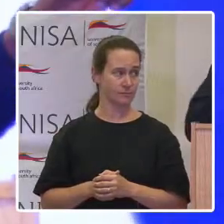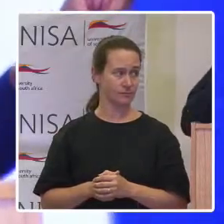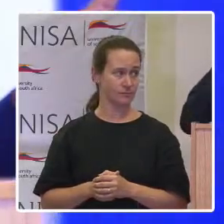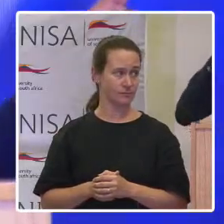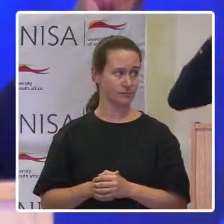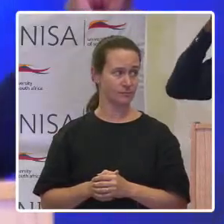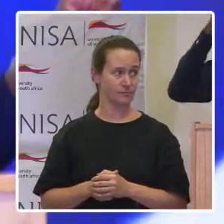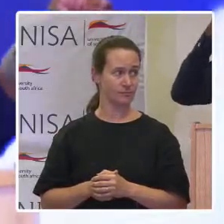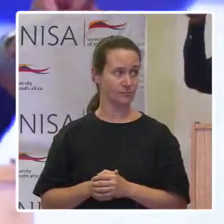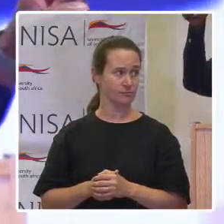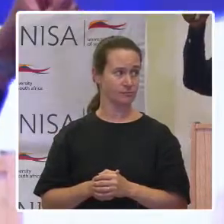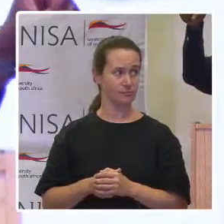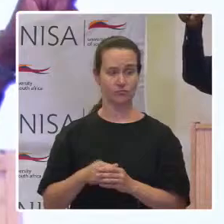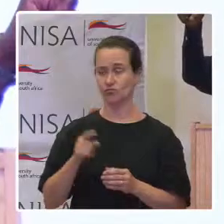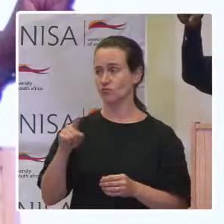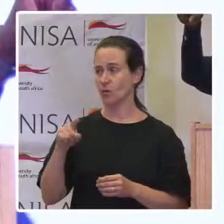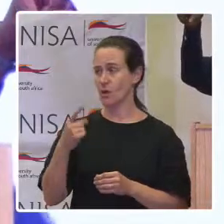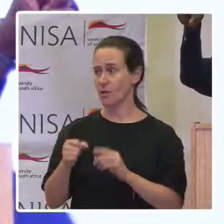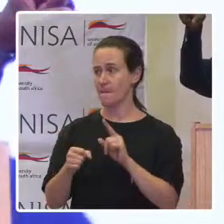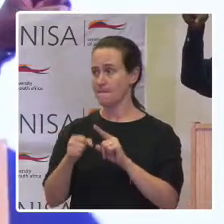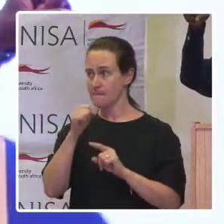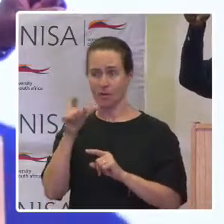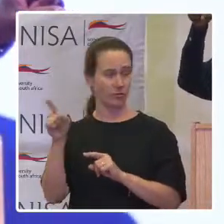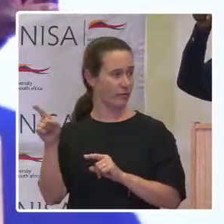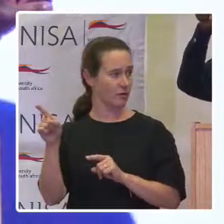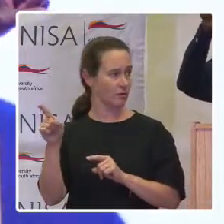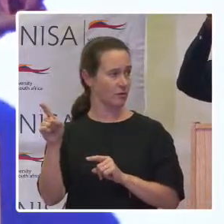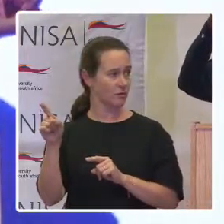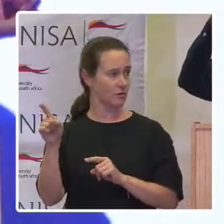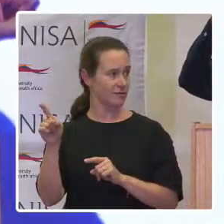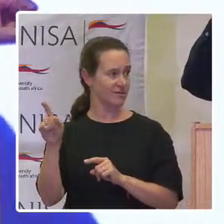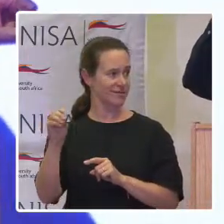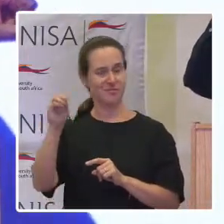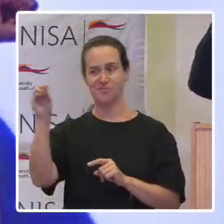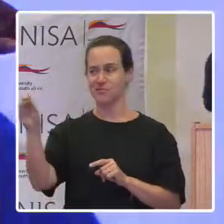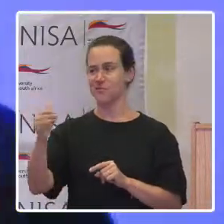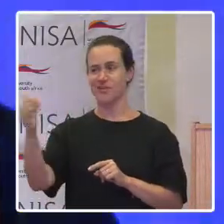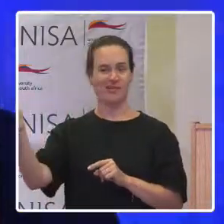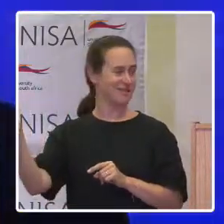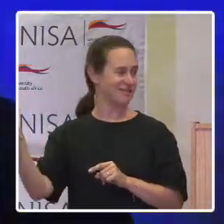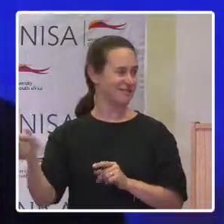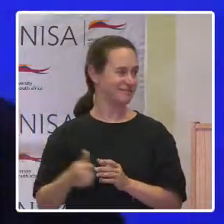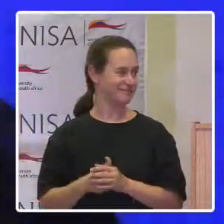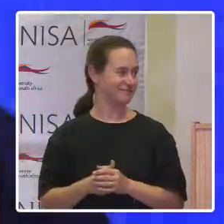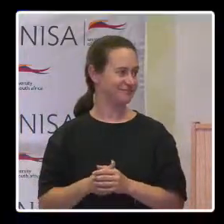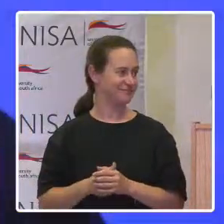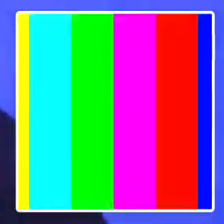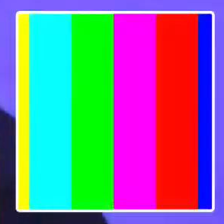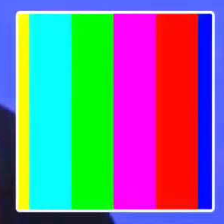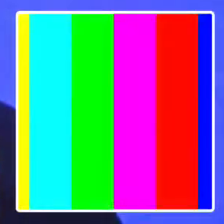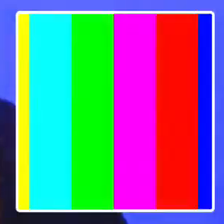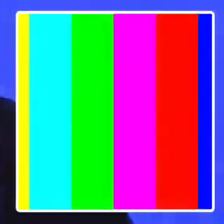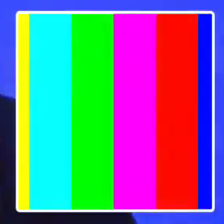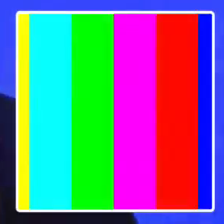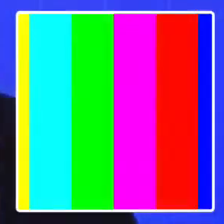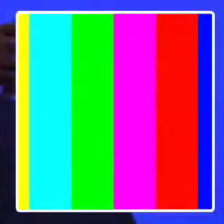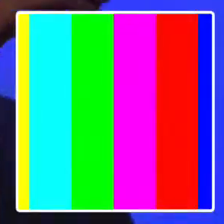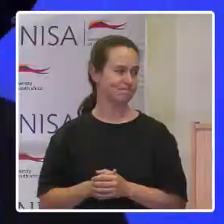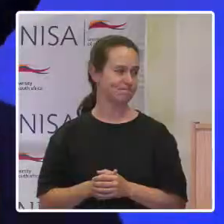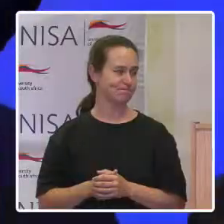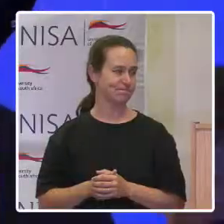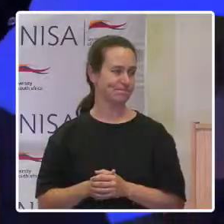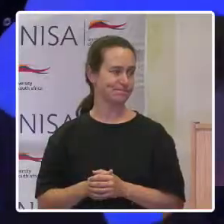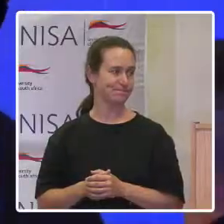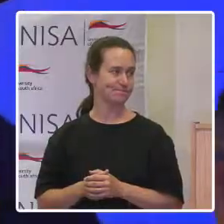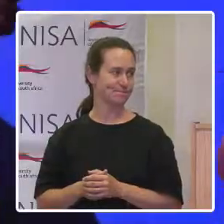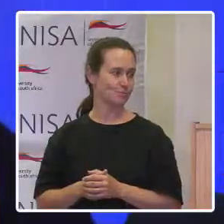Okay. Now the mic from this side has moved. All right. Do you have? No, I